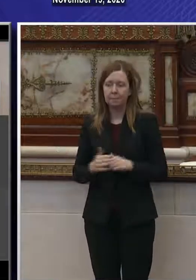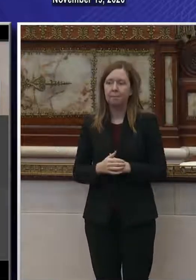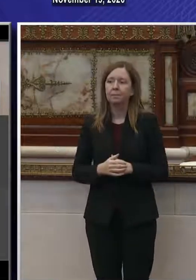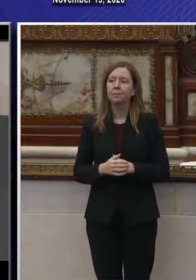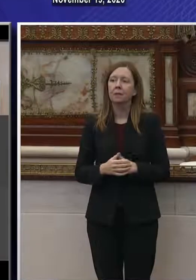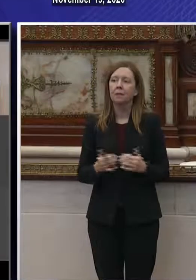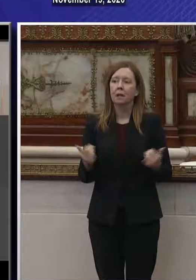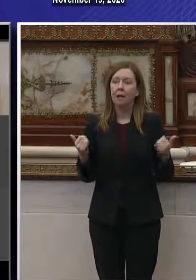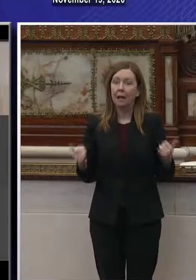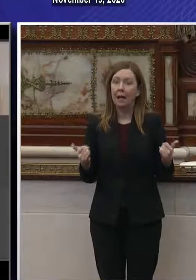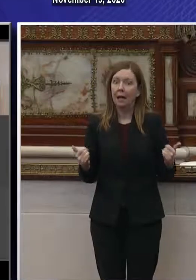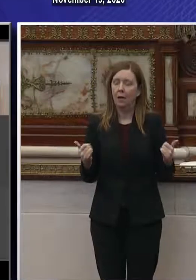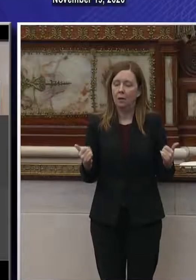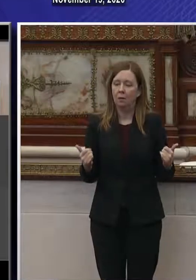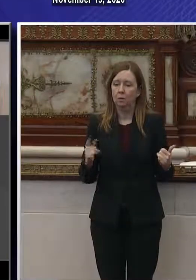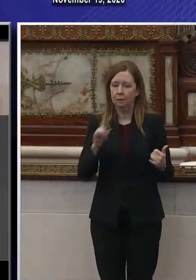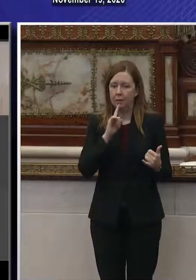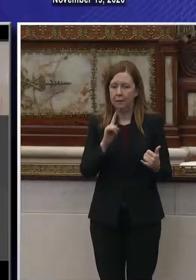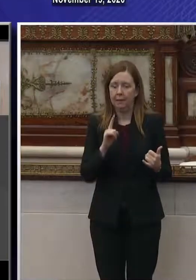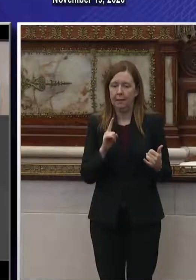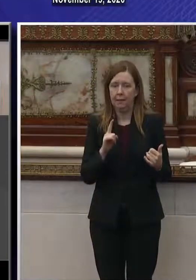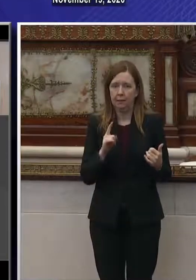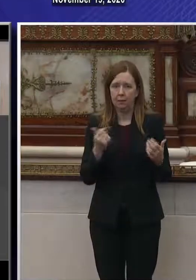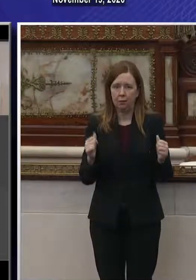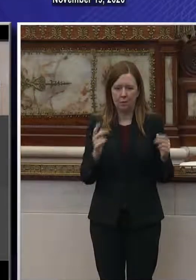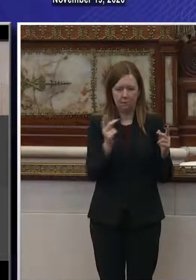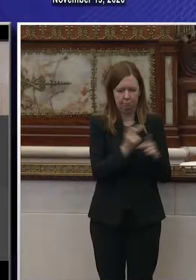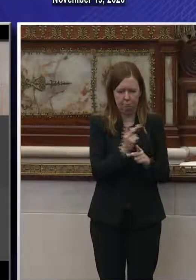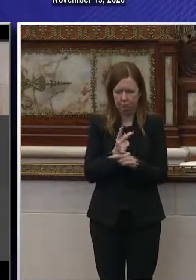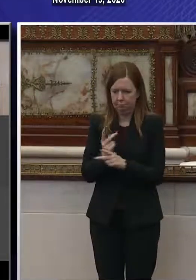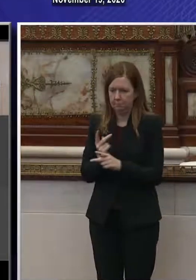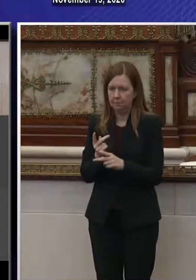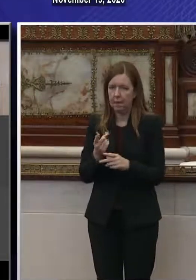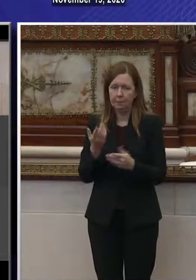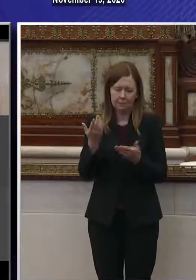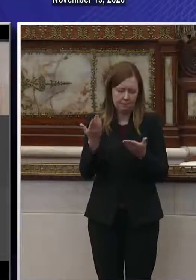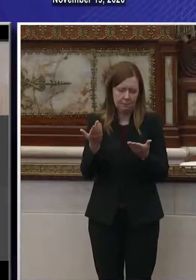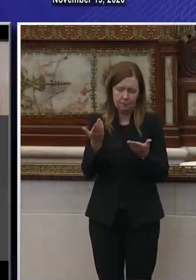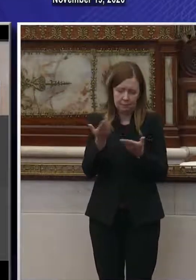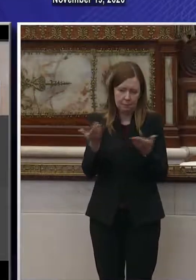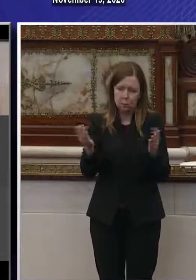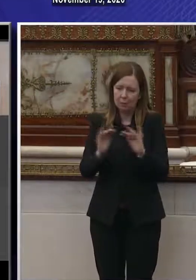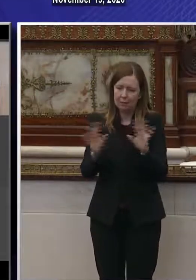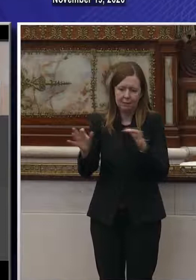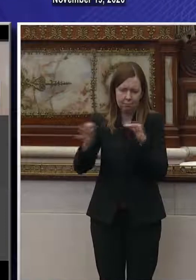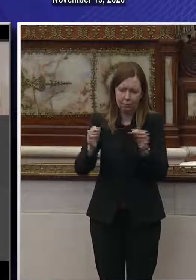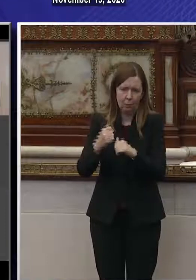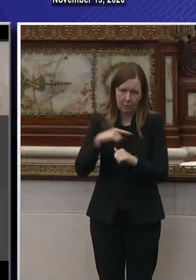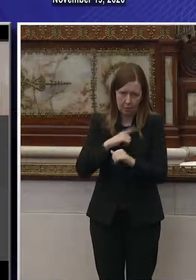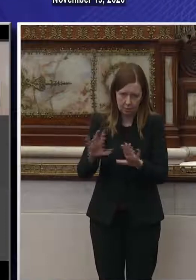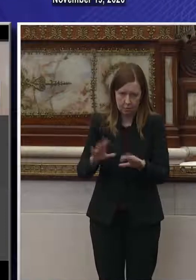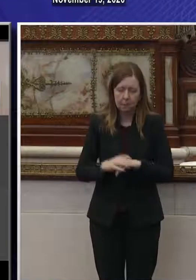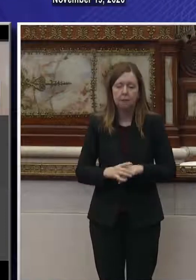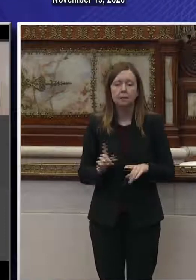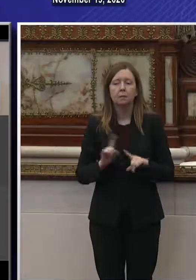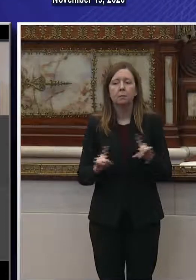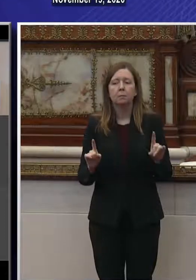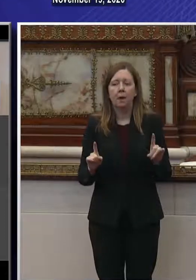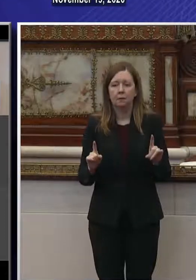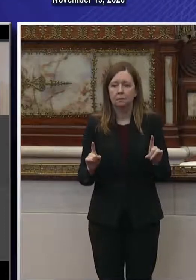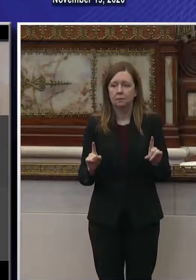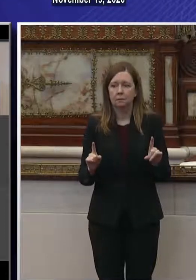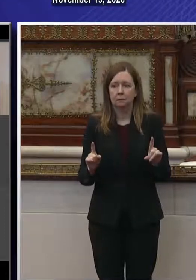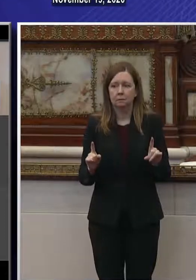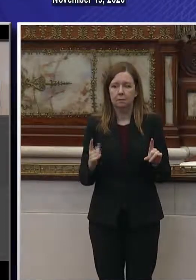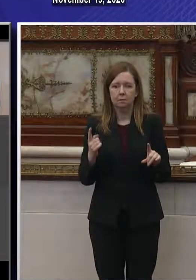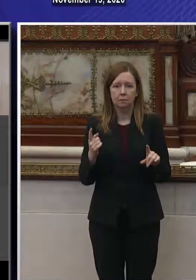think now kind of staking out, and as you're doing very clearly, I think with all of us, making clear that we would be foolish to